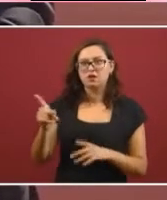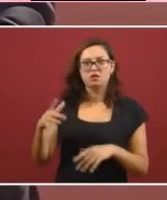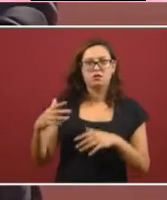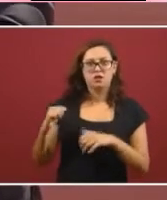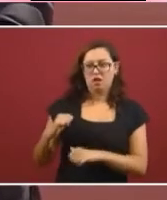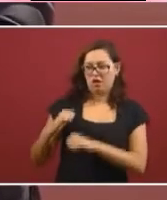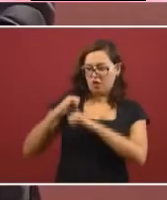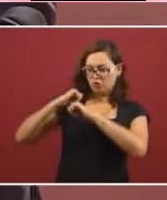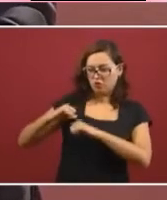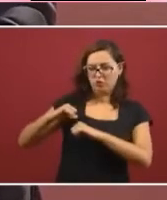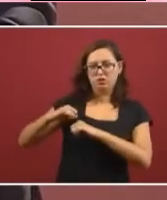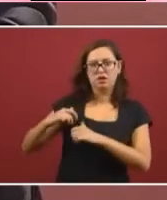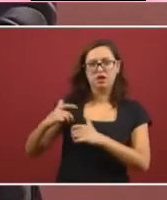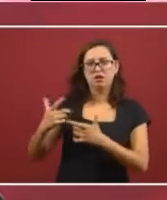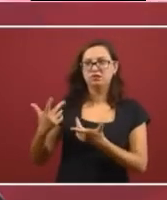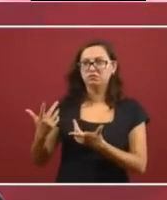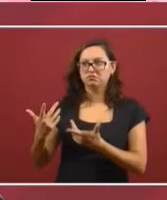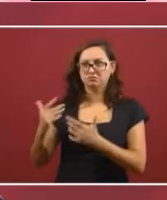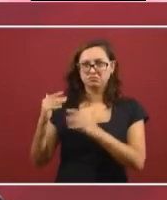tienen que